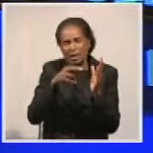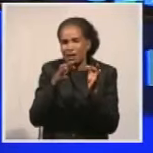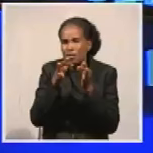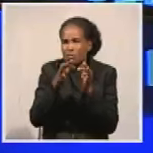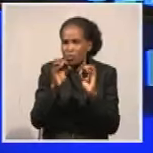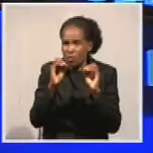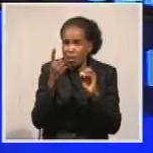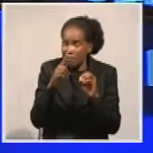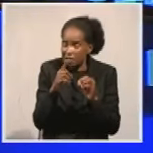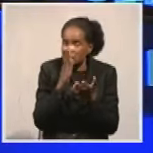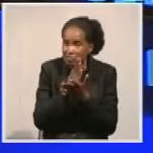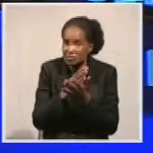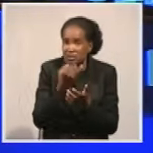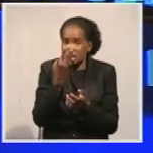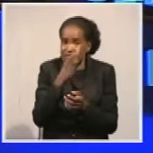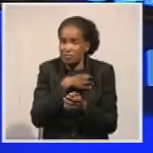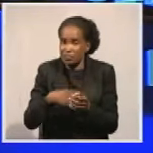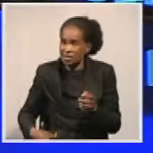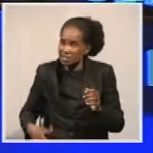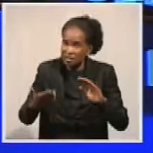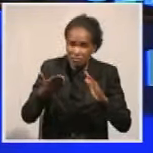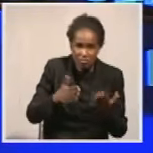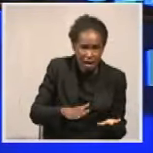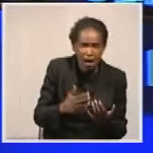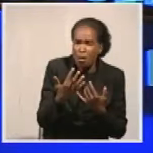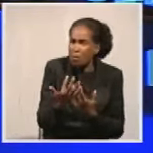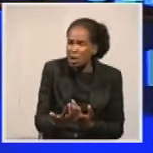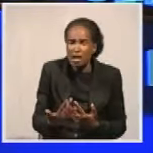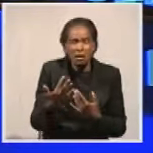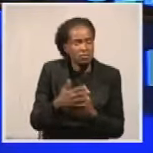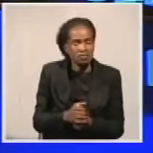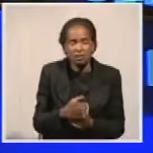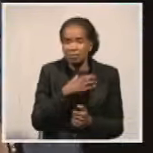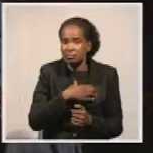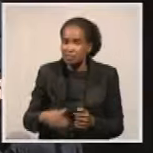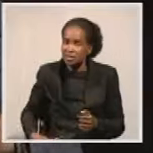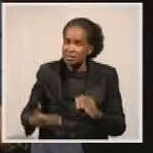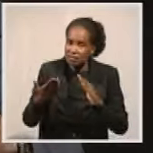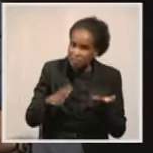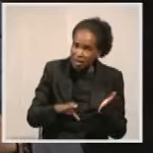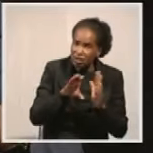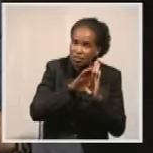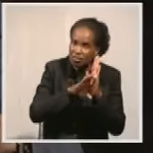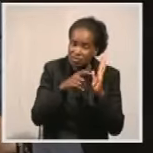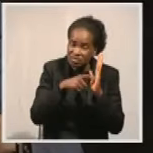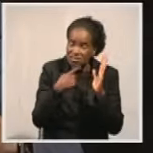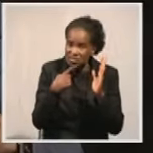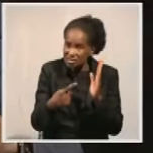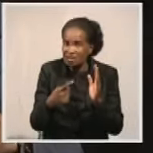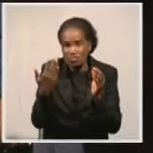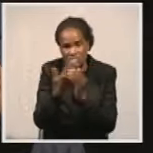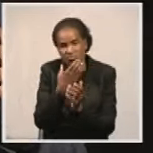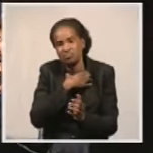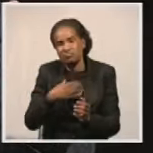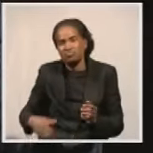important. Let's take a step back to the days of the Constituent Assembly. Of course, we are looking at a situation